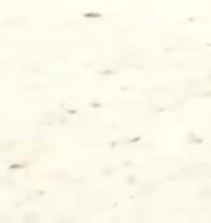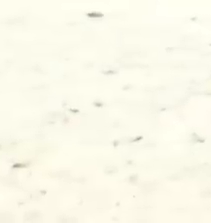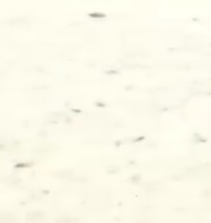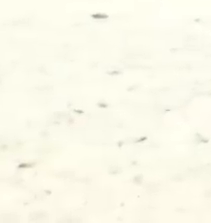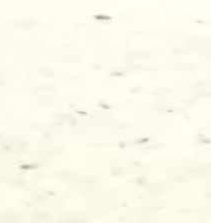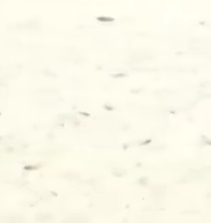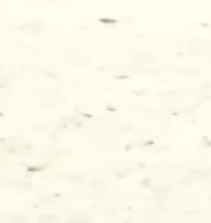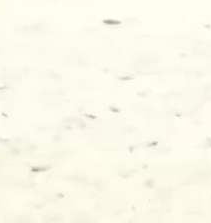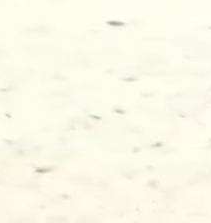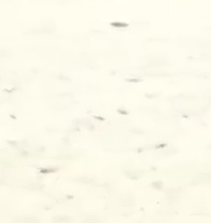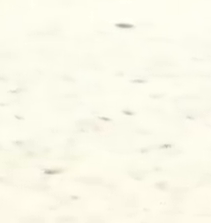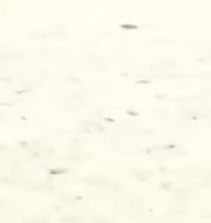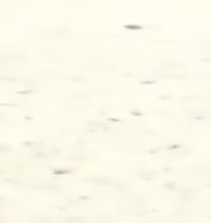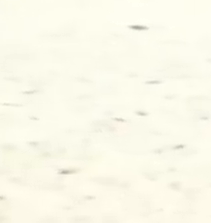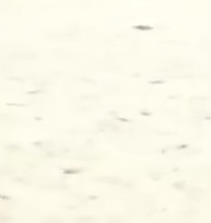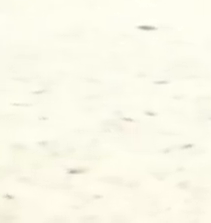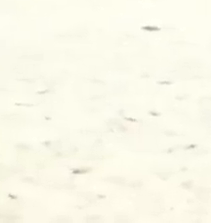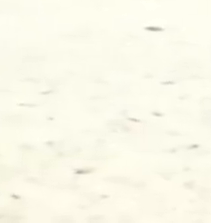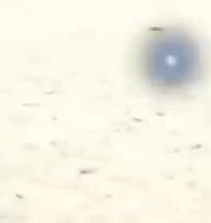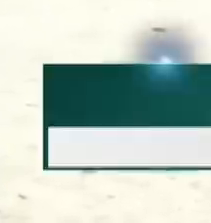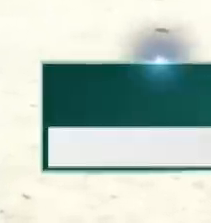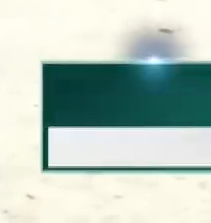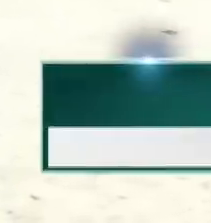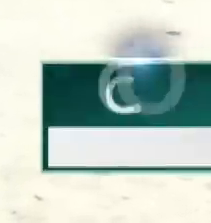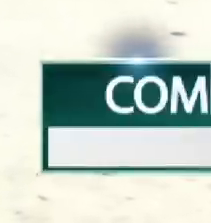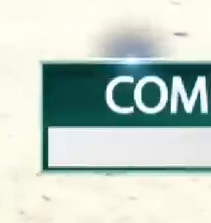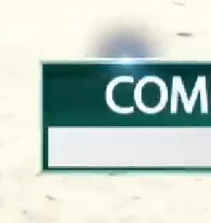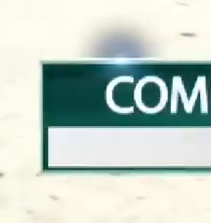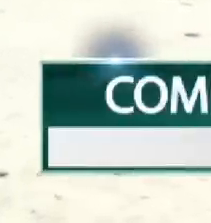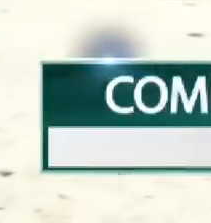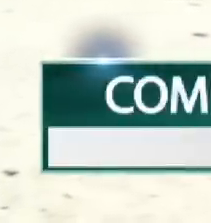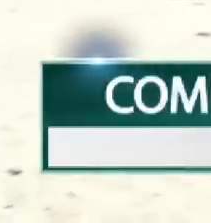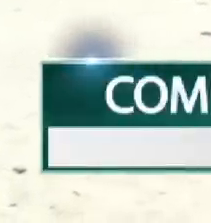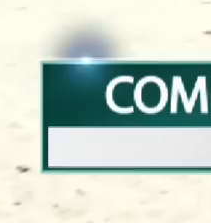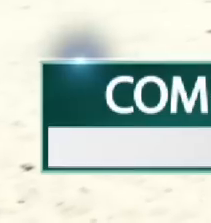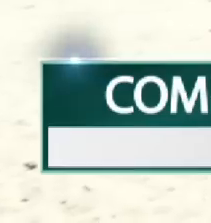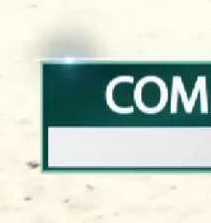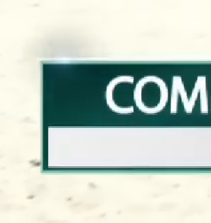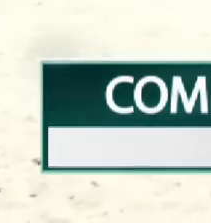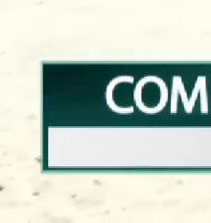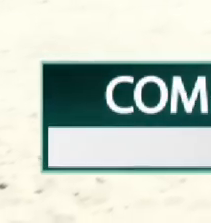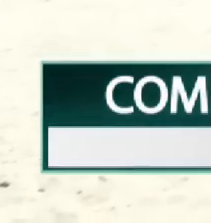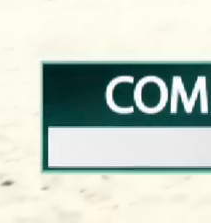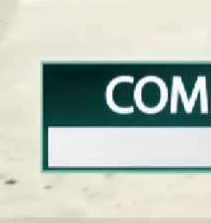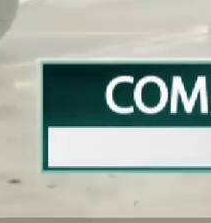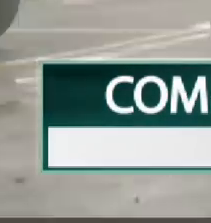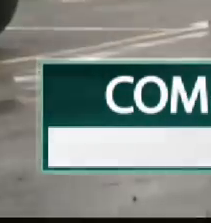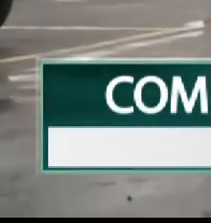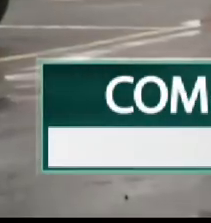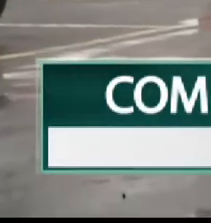Still to come tonight, what police know so far about a body found floating today.